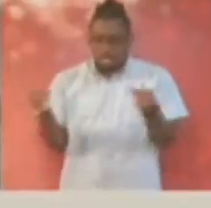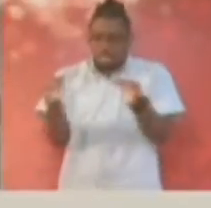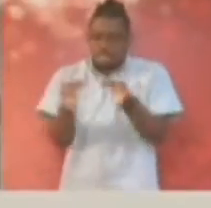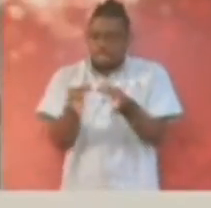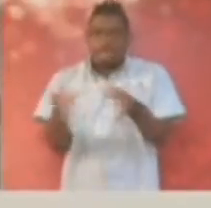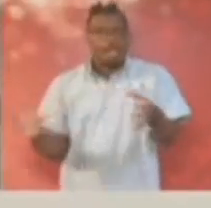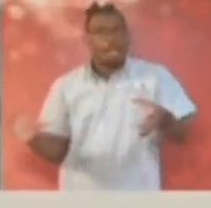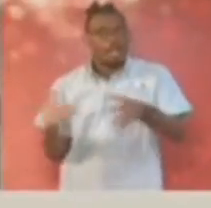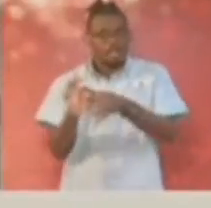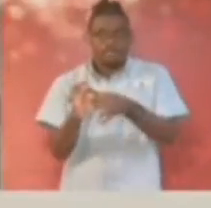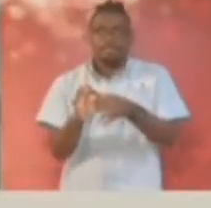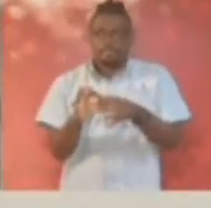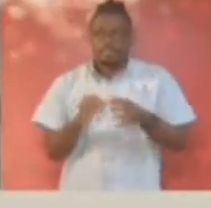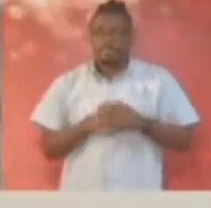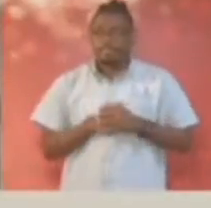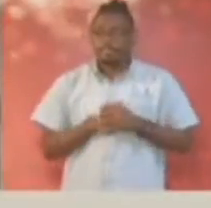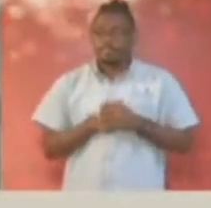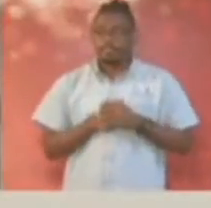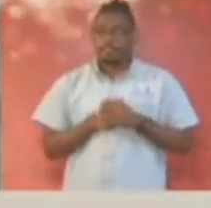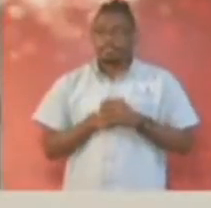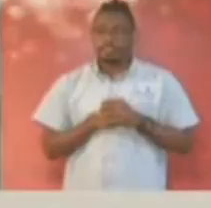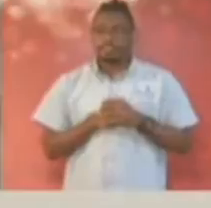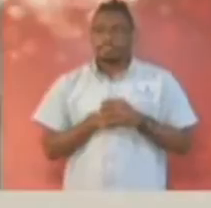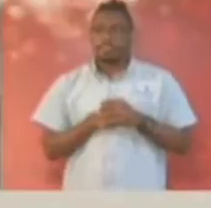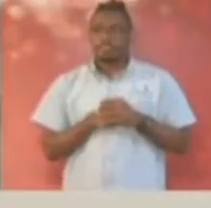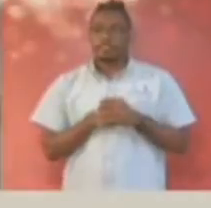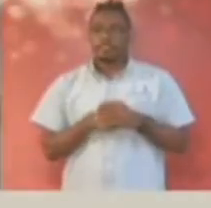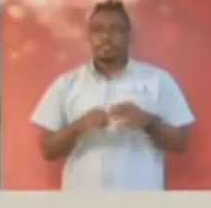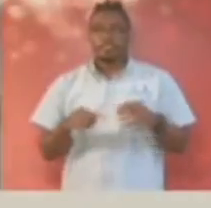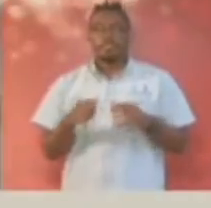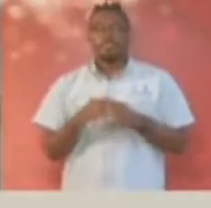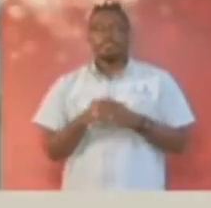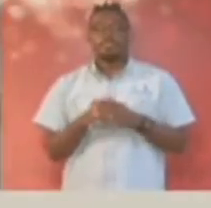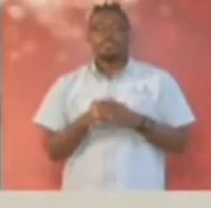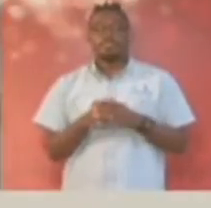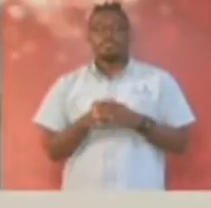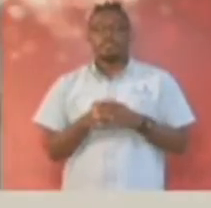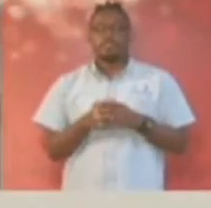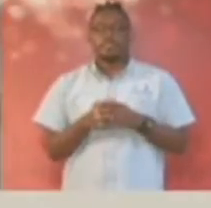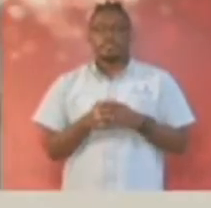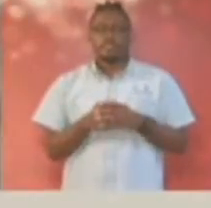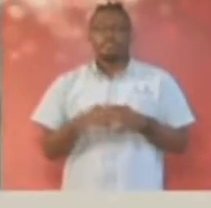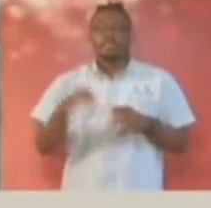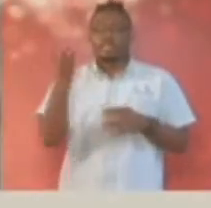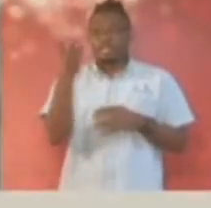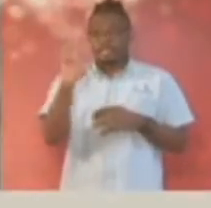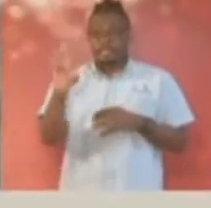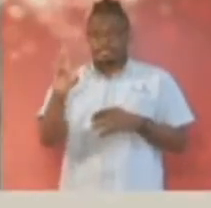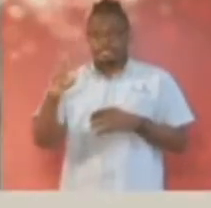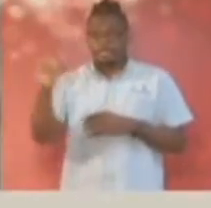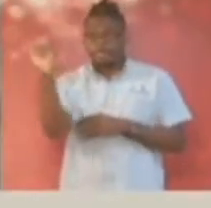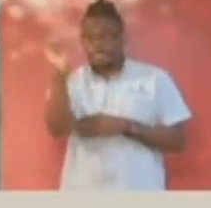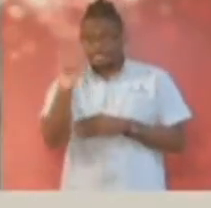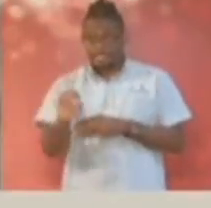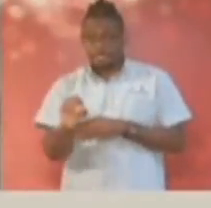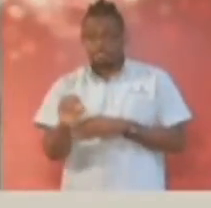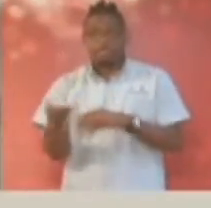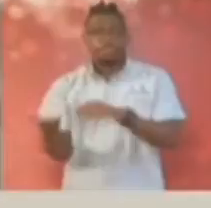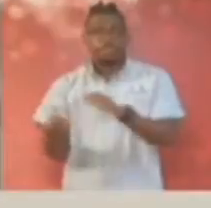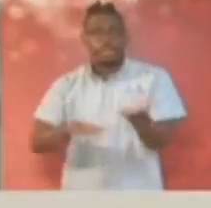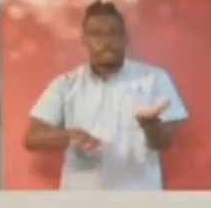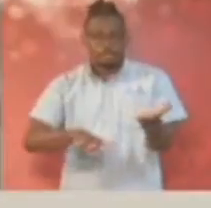death, accounting for 17% of total all-cause mortality, all causes.